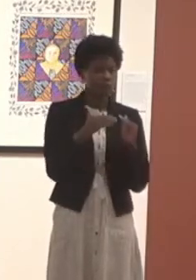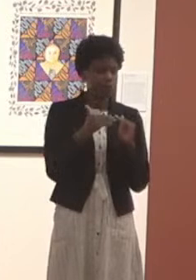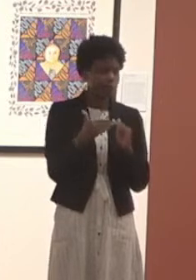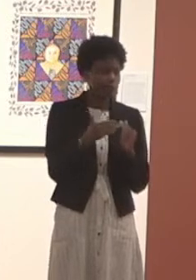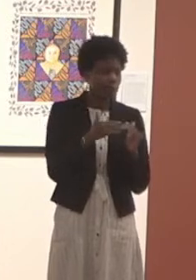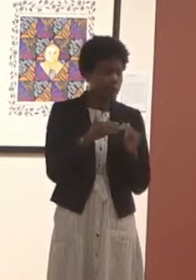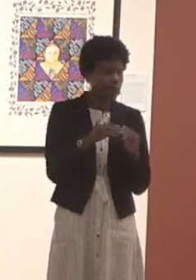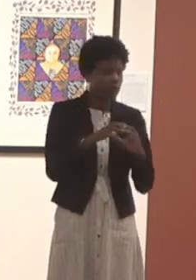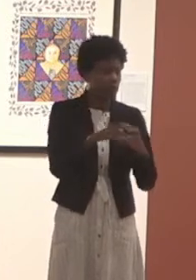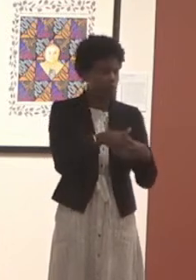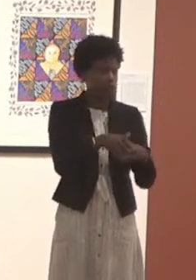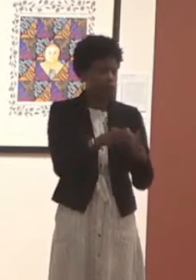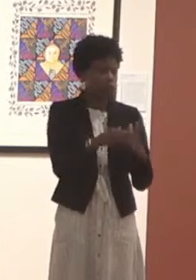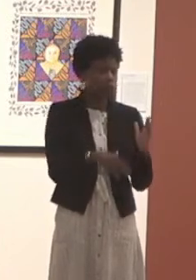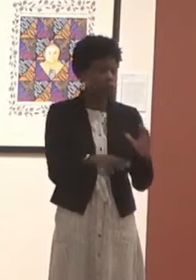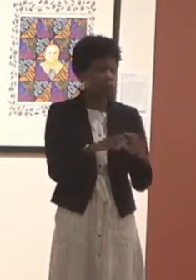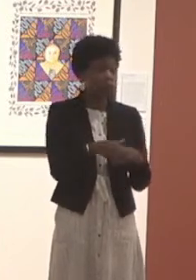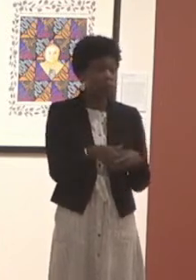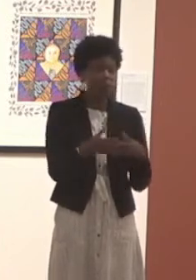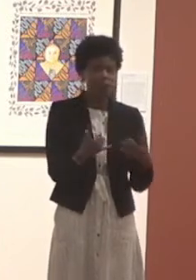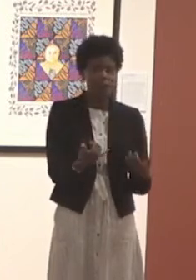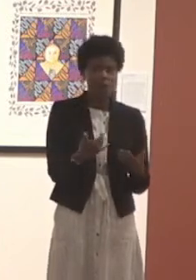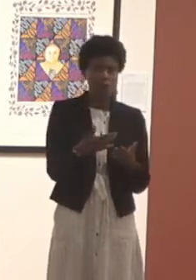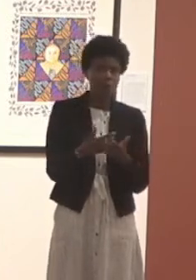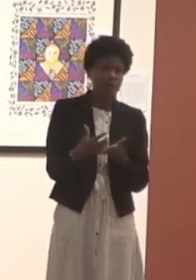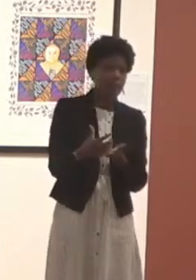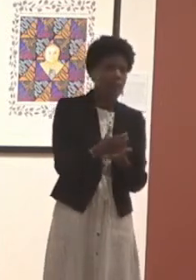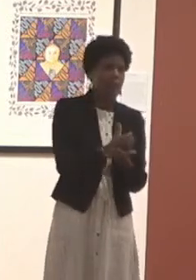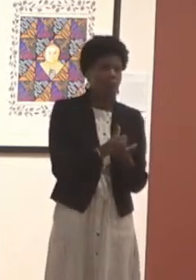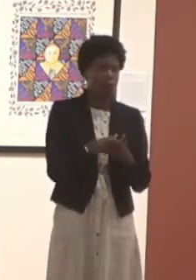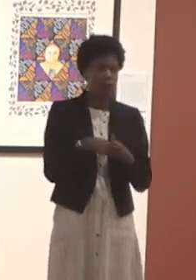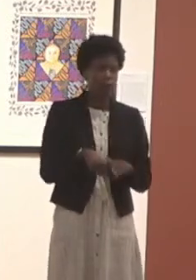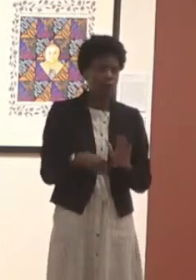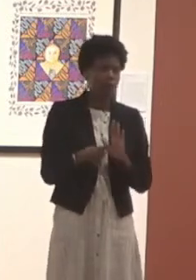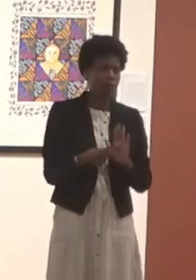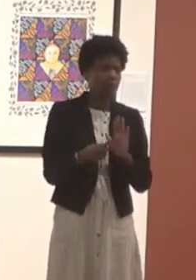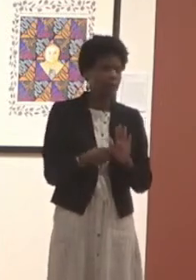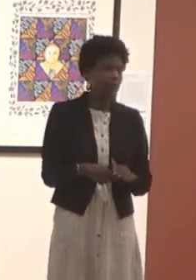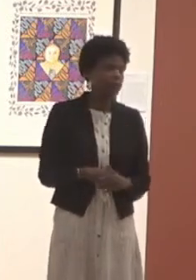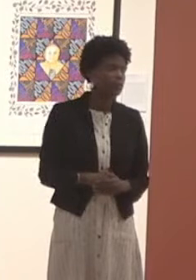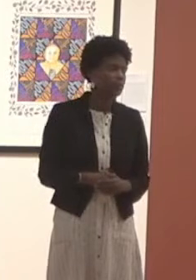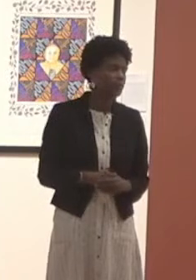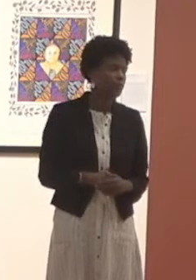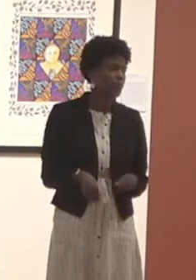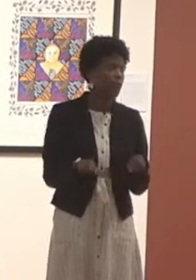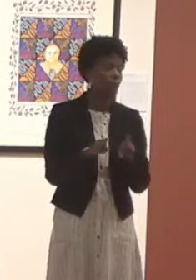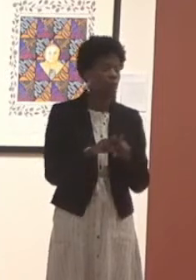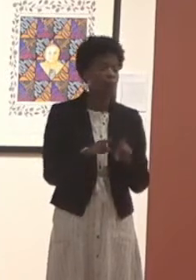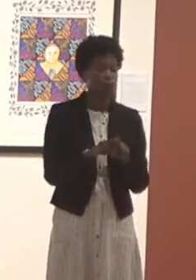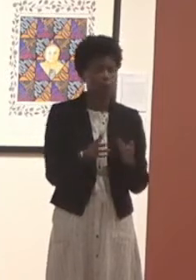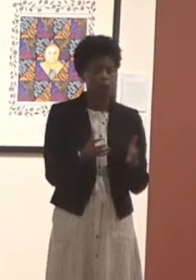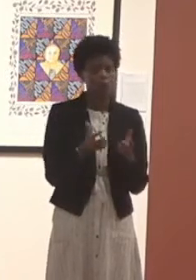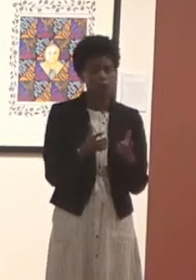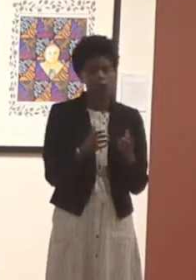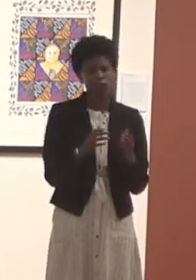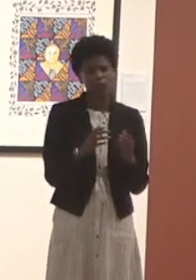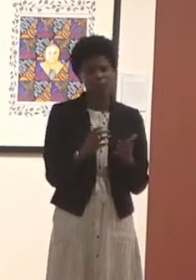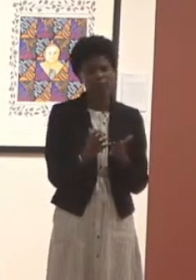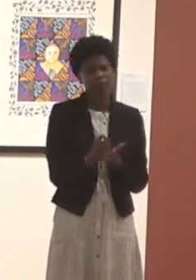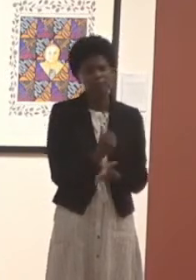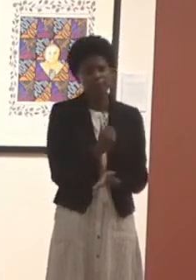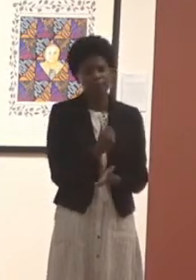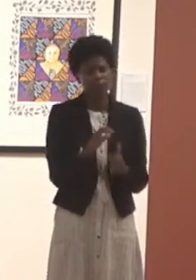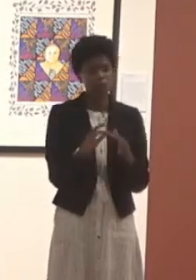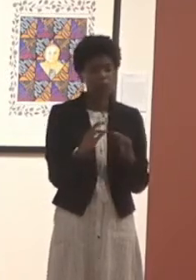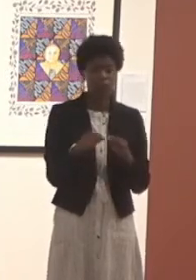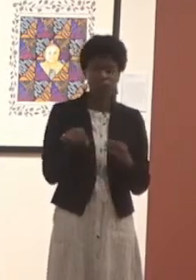curated, and now working on a catalog for the exhibition. I would also like to take this opportunity to mention that